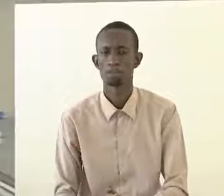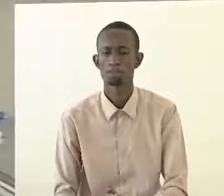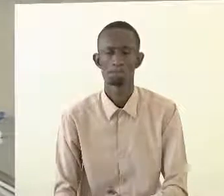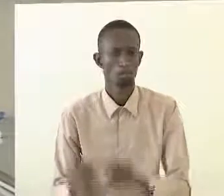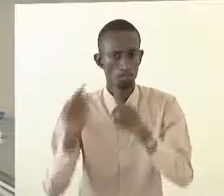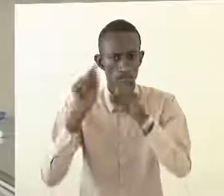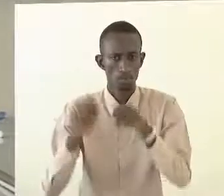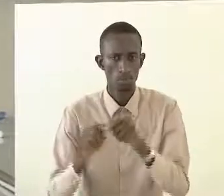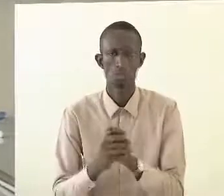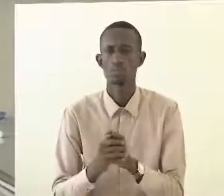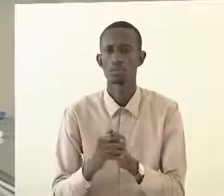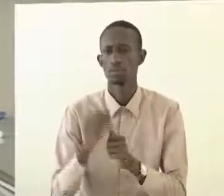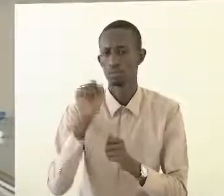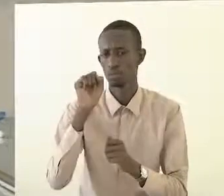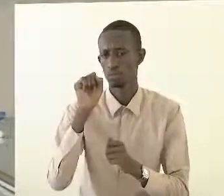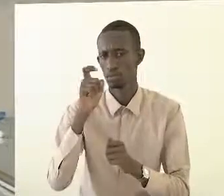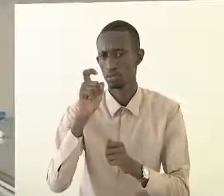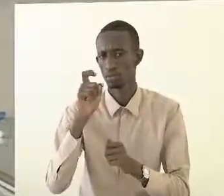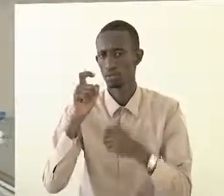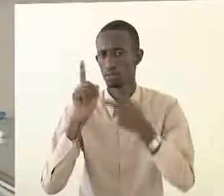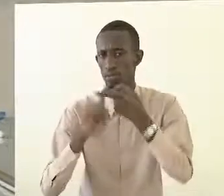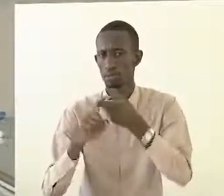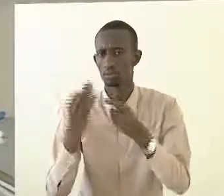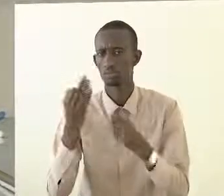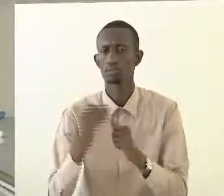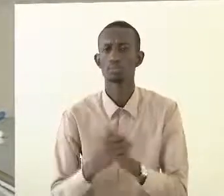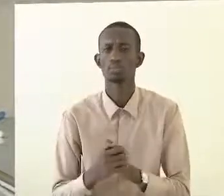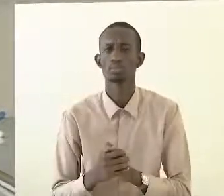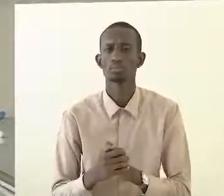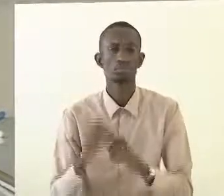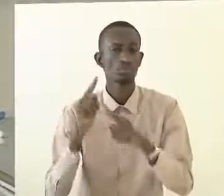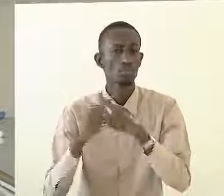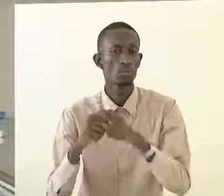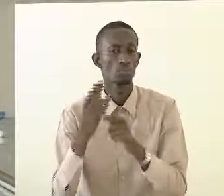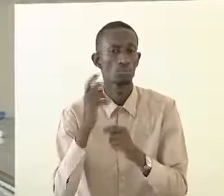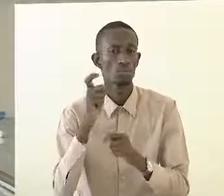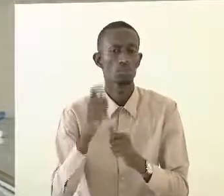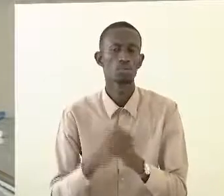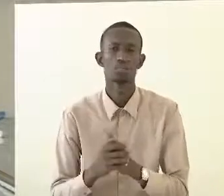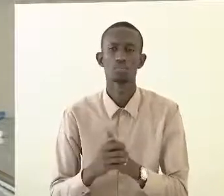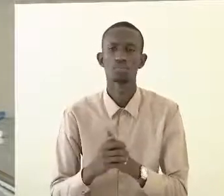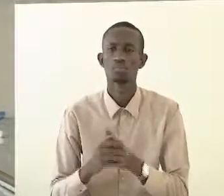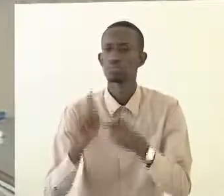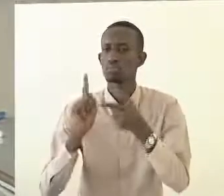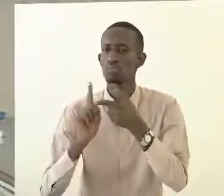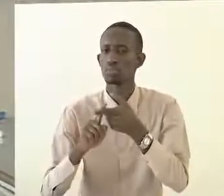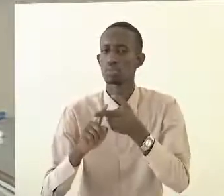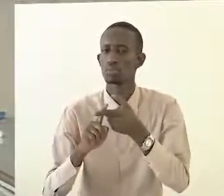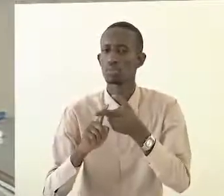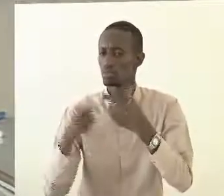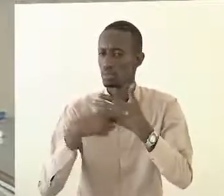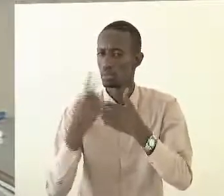integral of 5x plus 3 times 2x minus 1 power